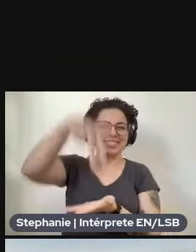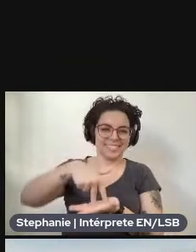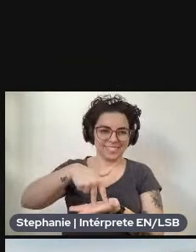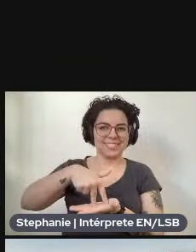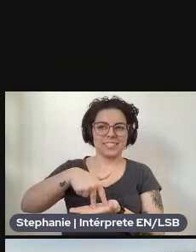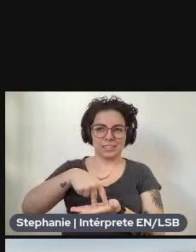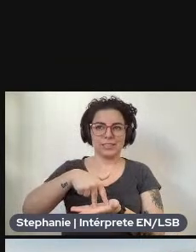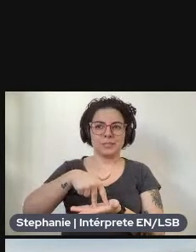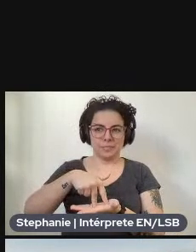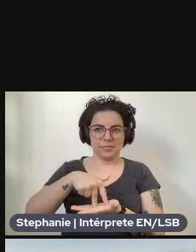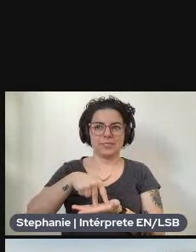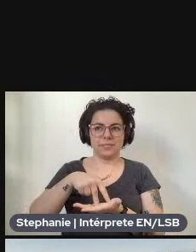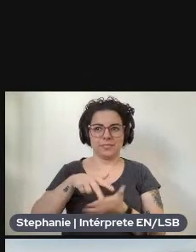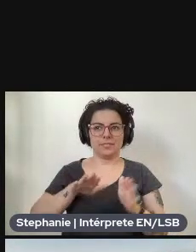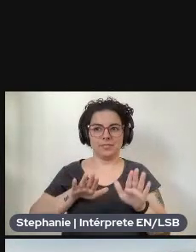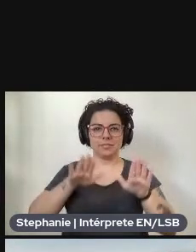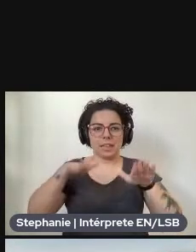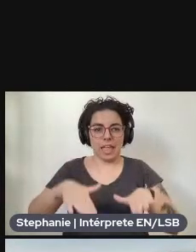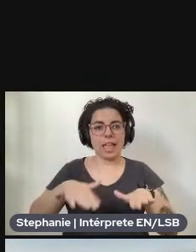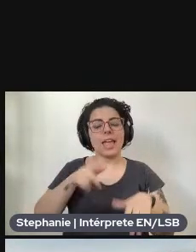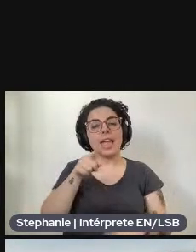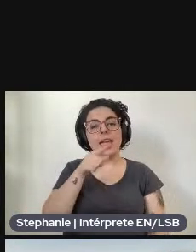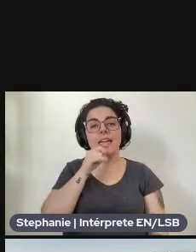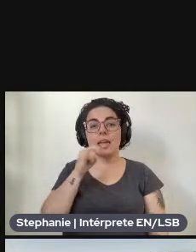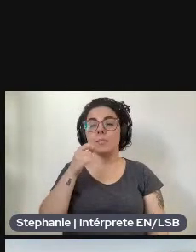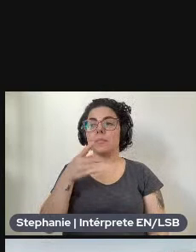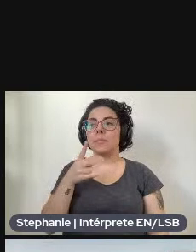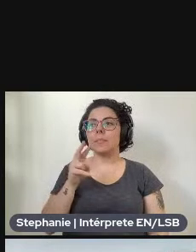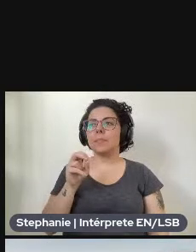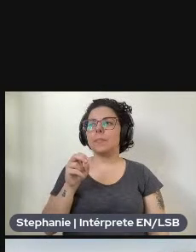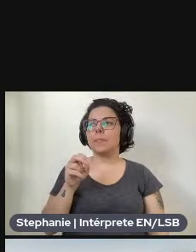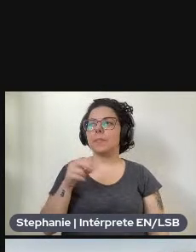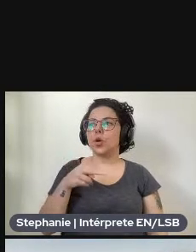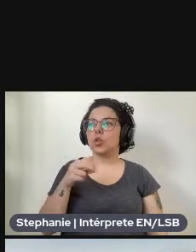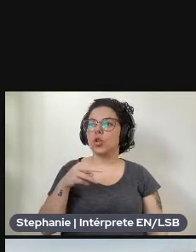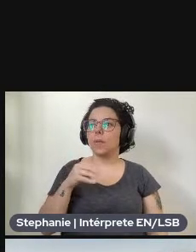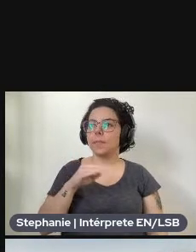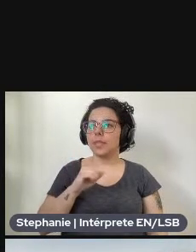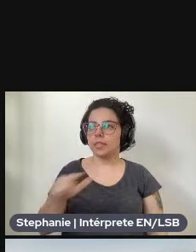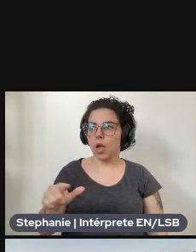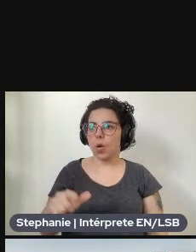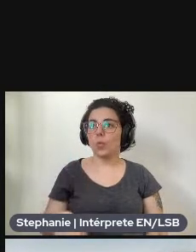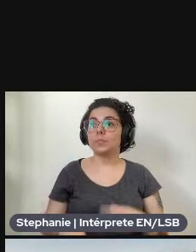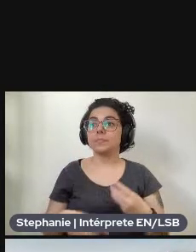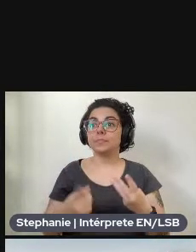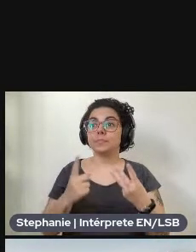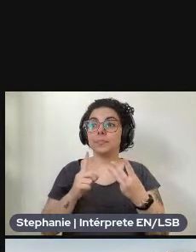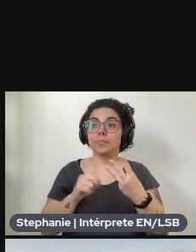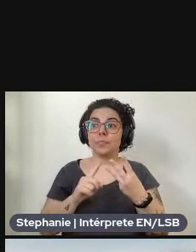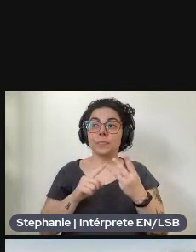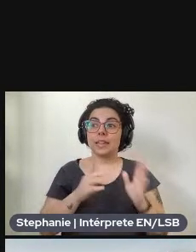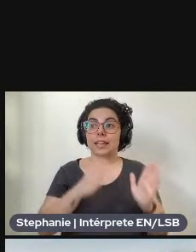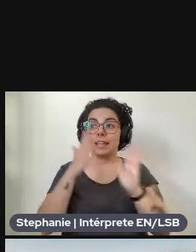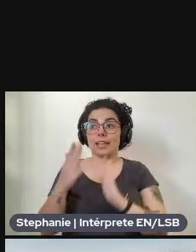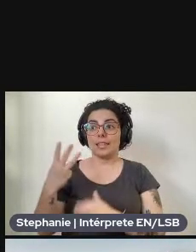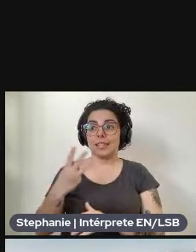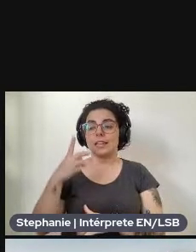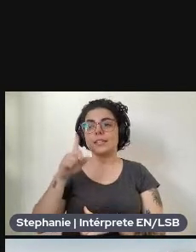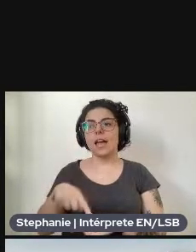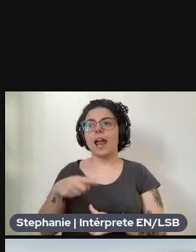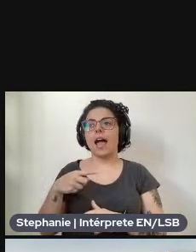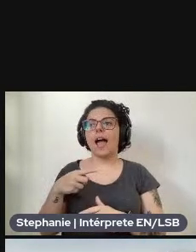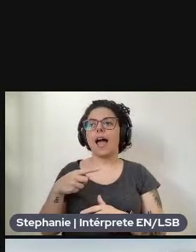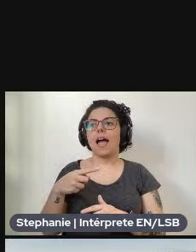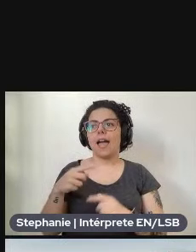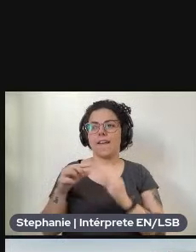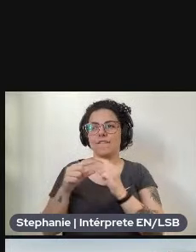pronominal meaning. Then, the third step, what happens? Well, we have an abstract noun phrase that is